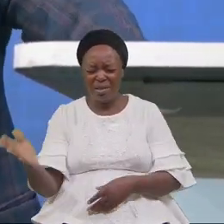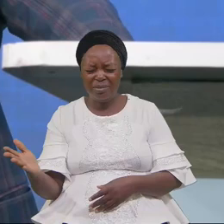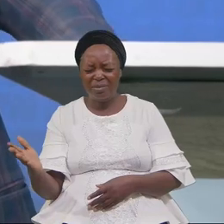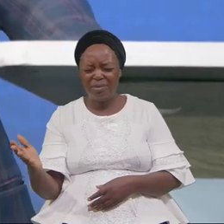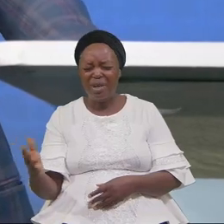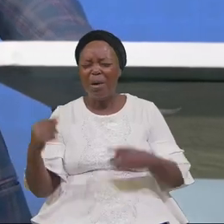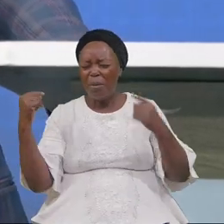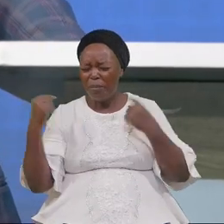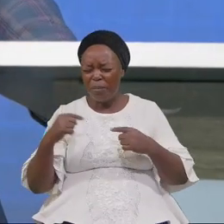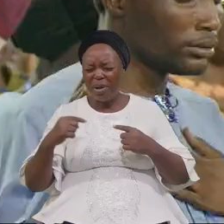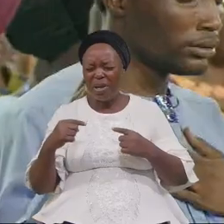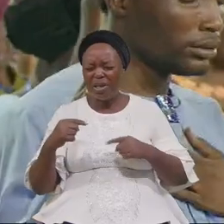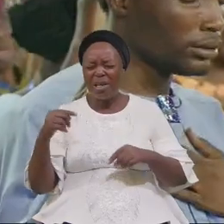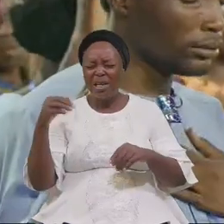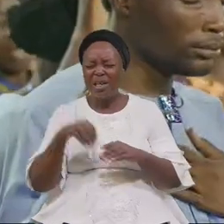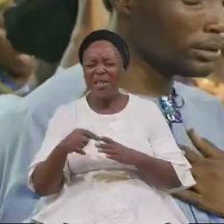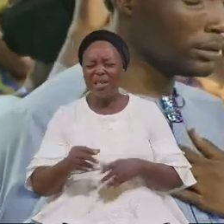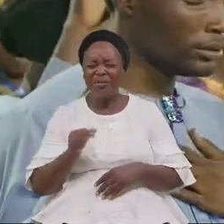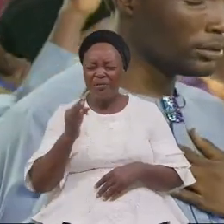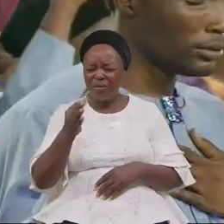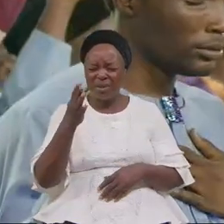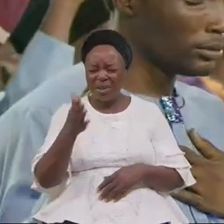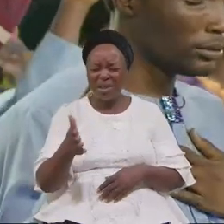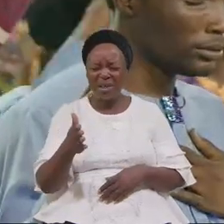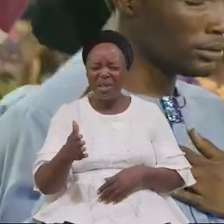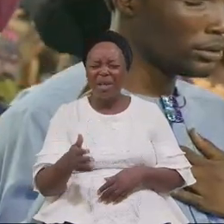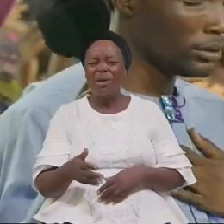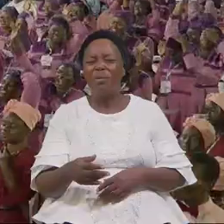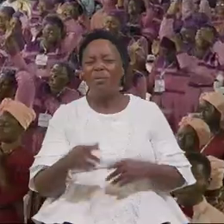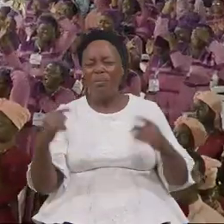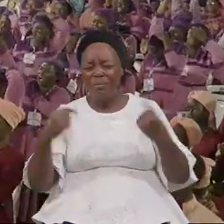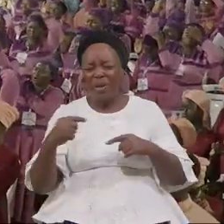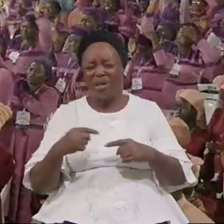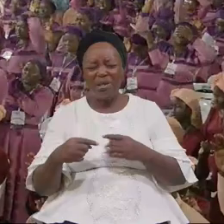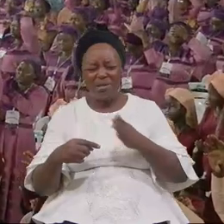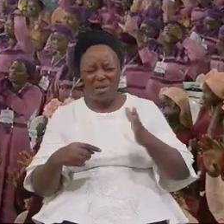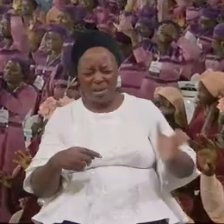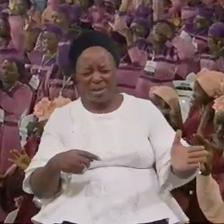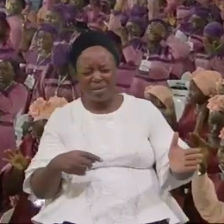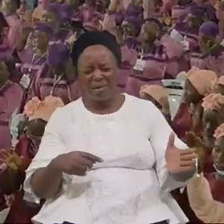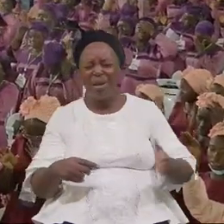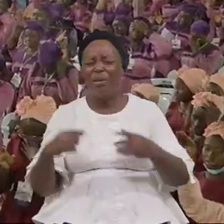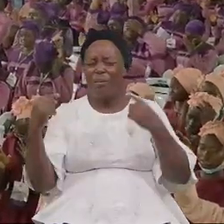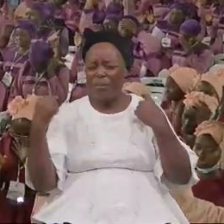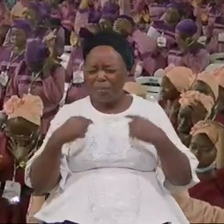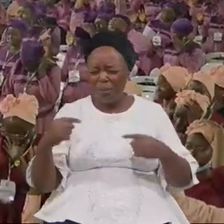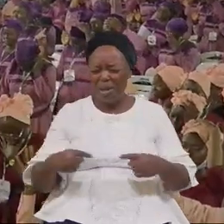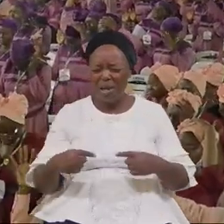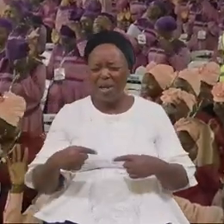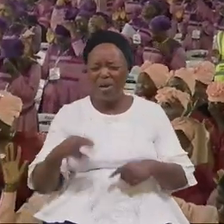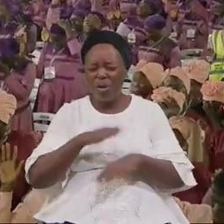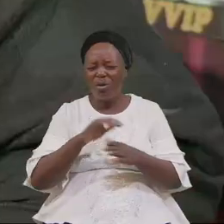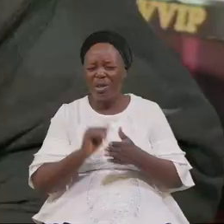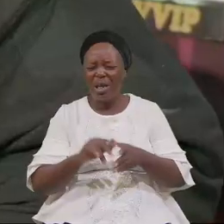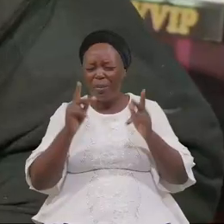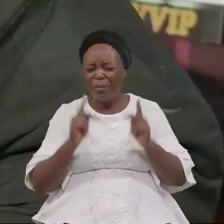pain in the front there, pain on that side there, pain for that person